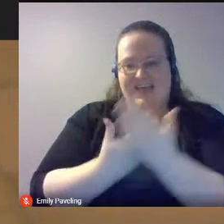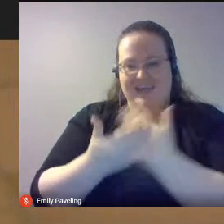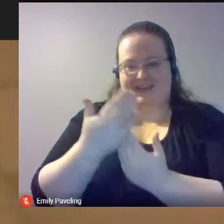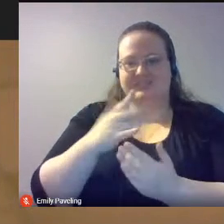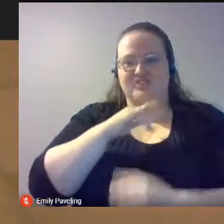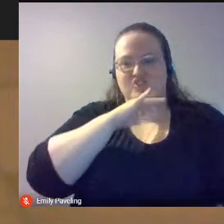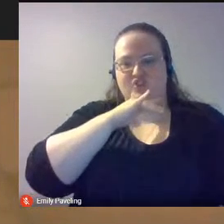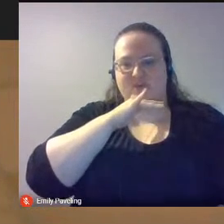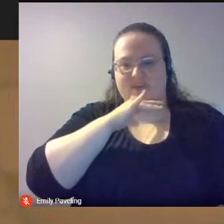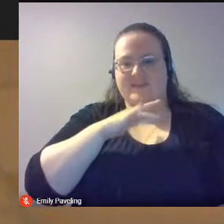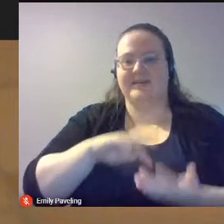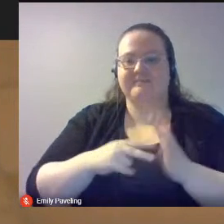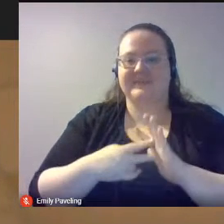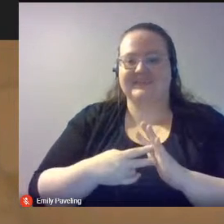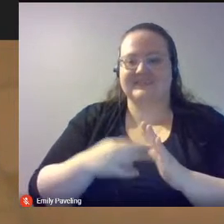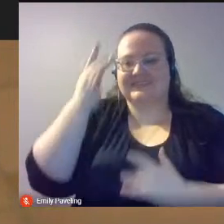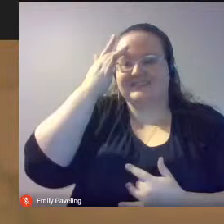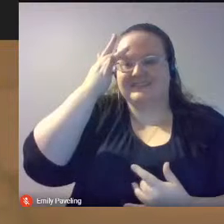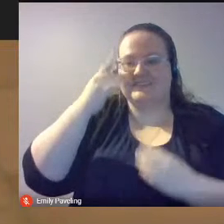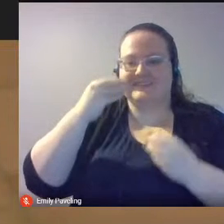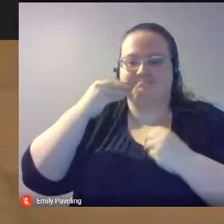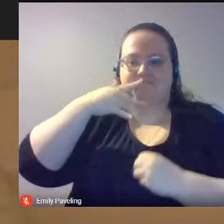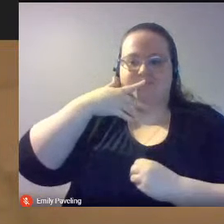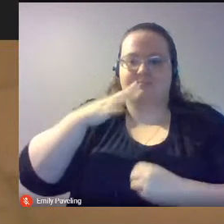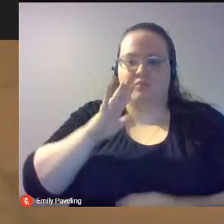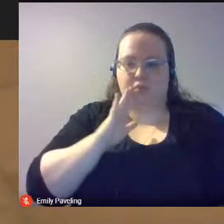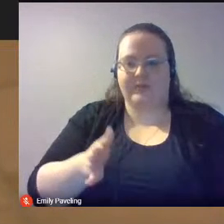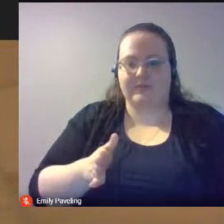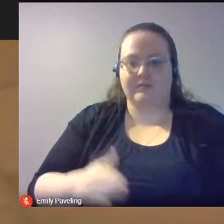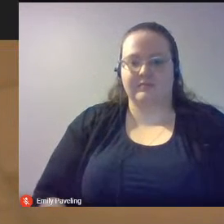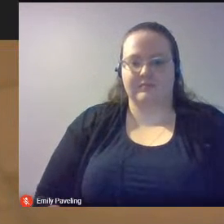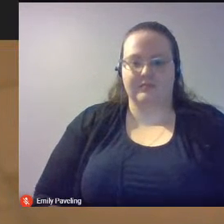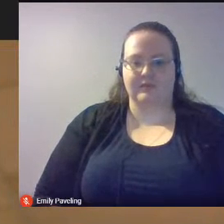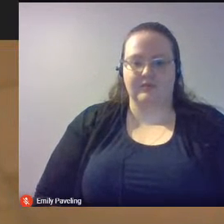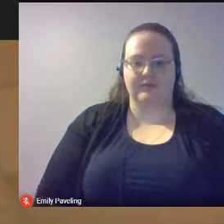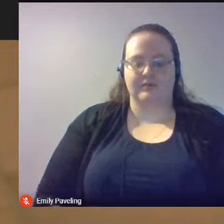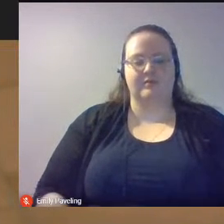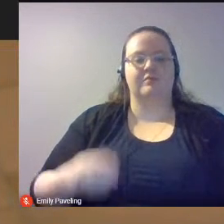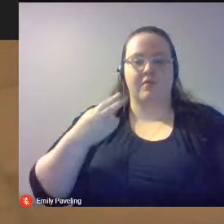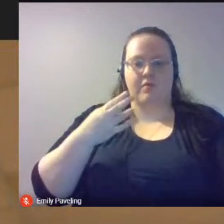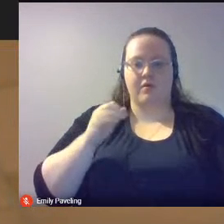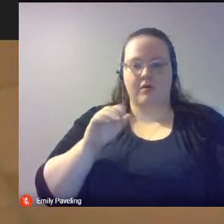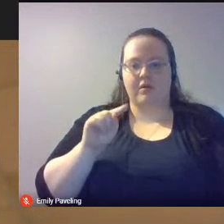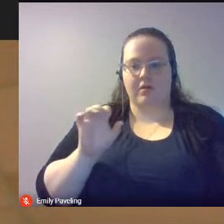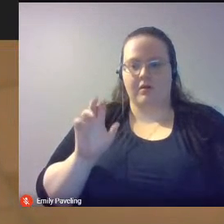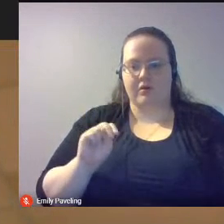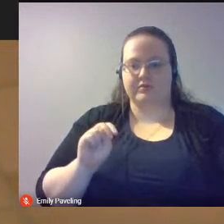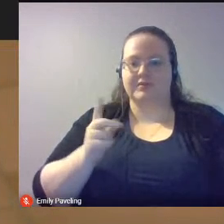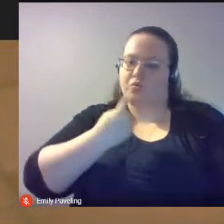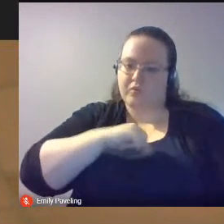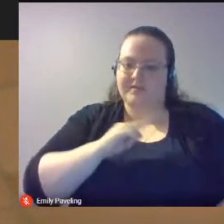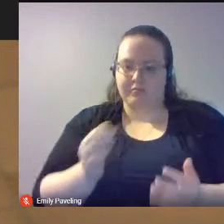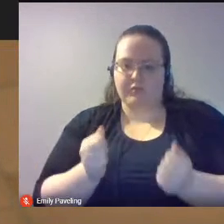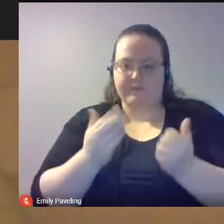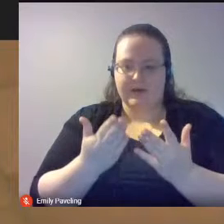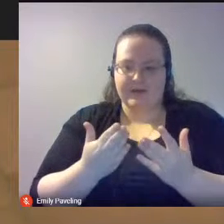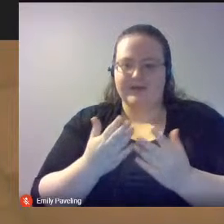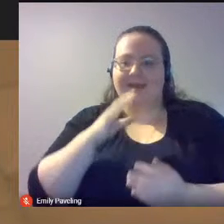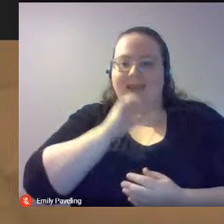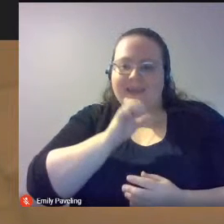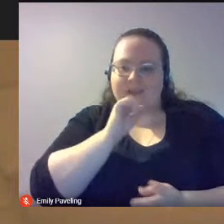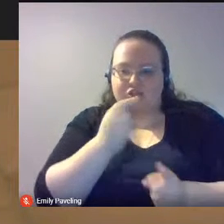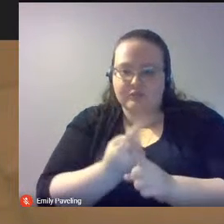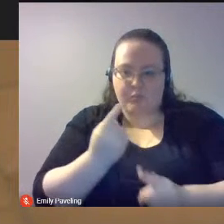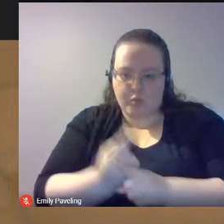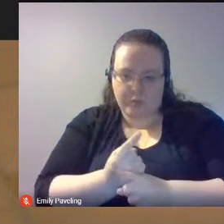use. Halton Region Public Health is supporting the development of age-appropriate mask education, as I mentioned, for students, and will continue